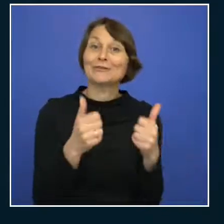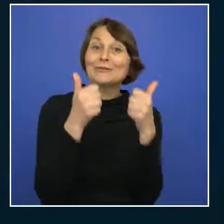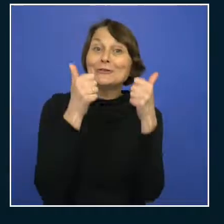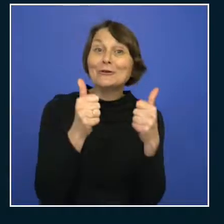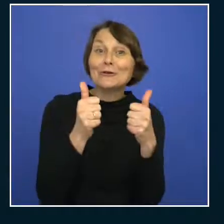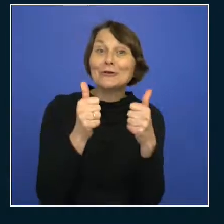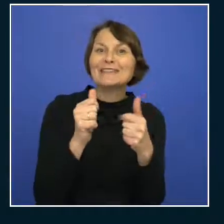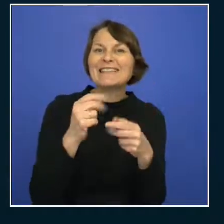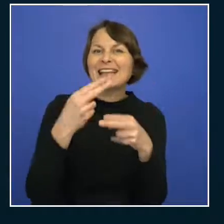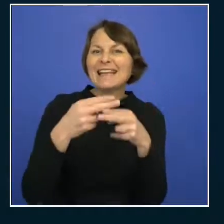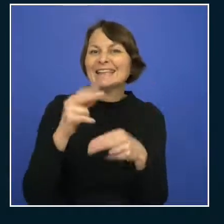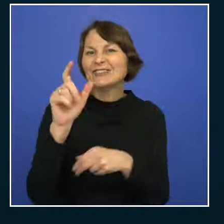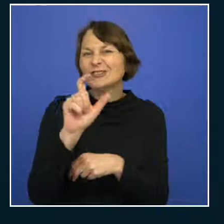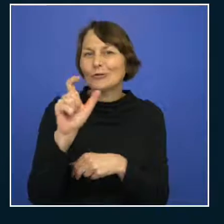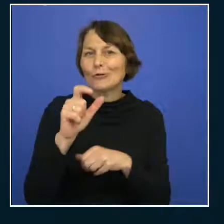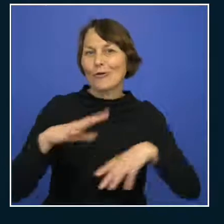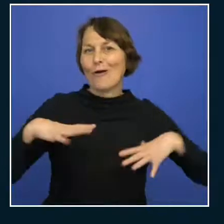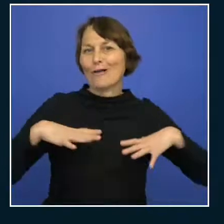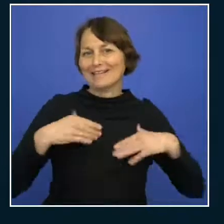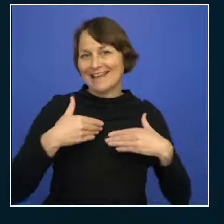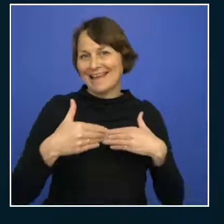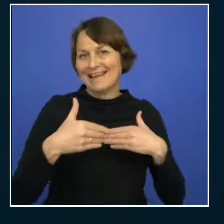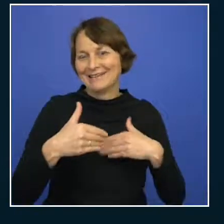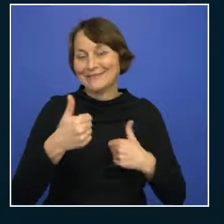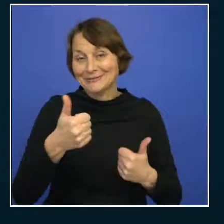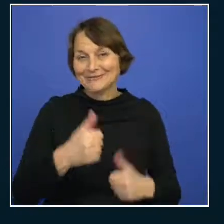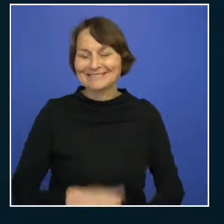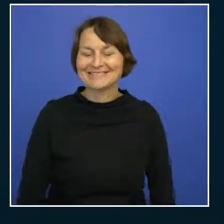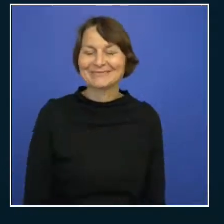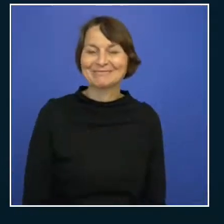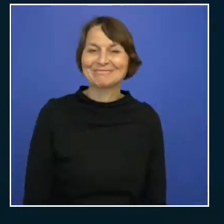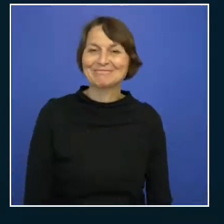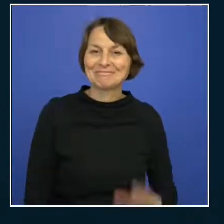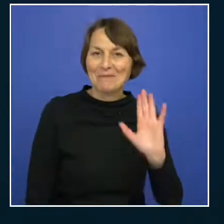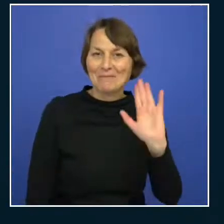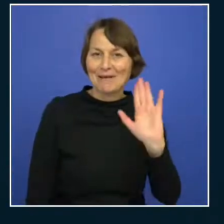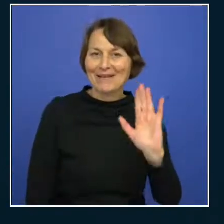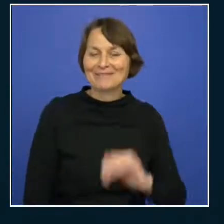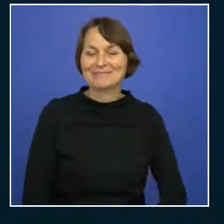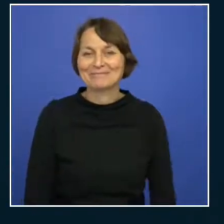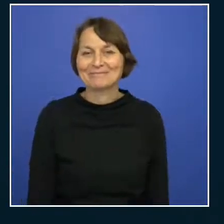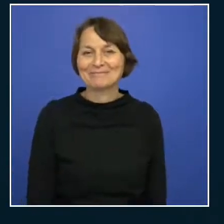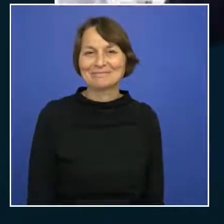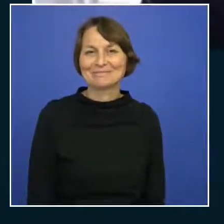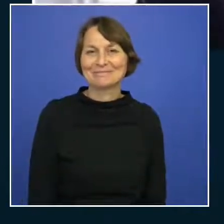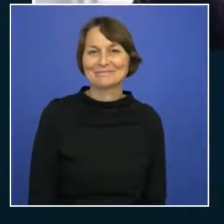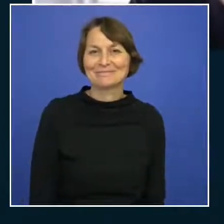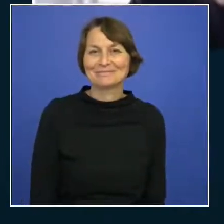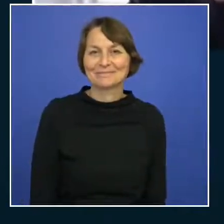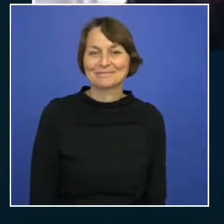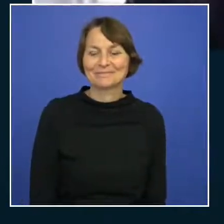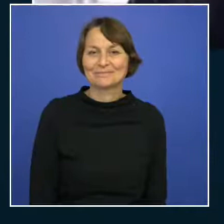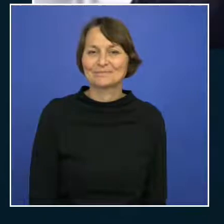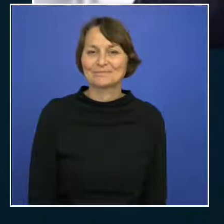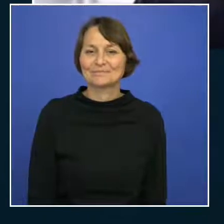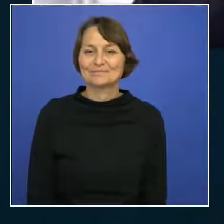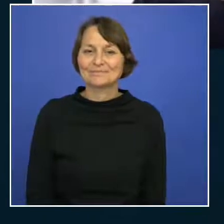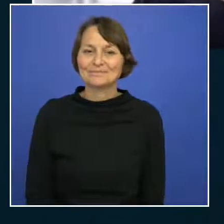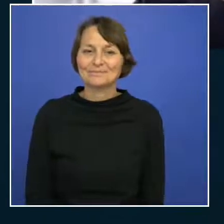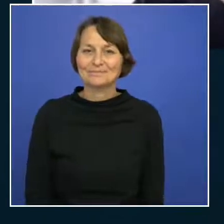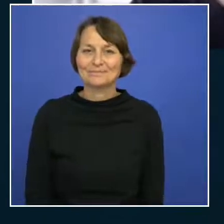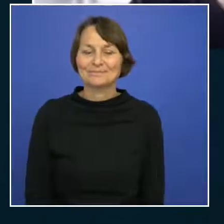holidays soon. Yes. Same to you. Thank you. Okay, thank Bye-bye. you. Bye.